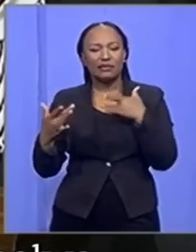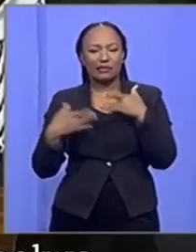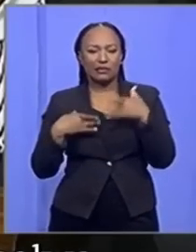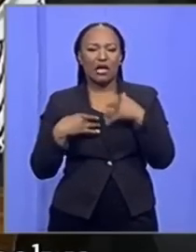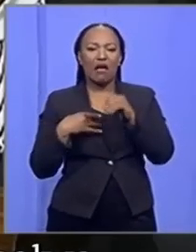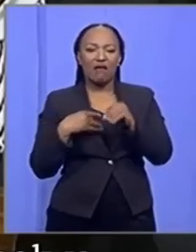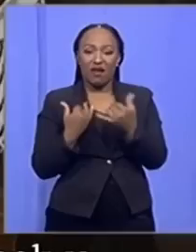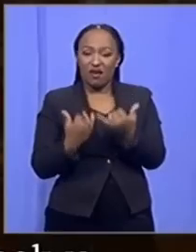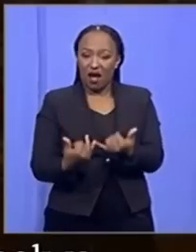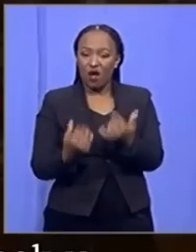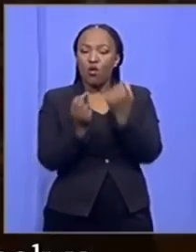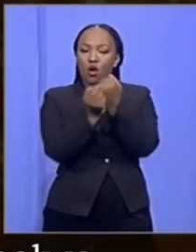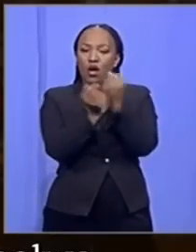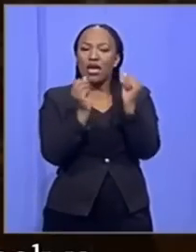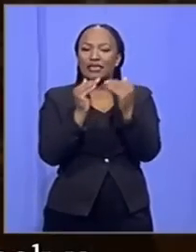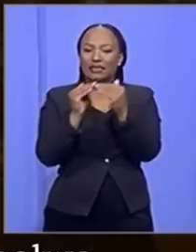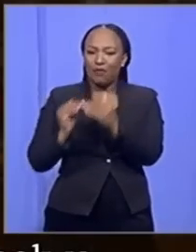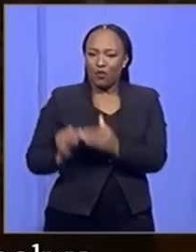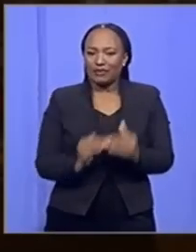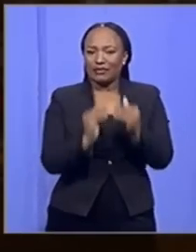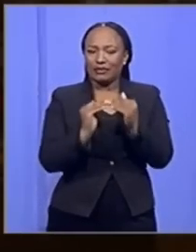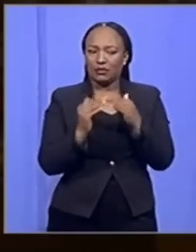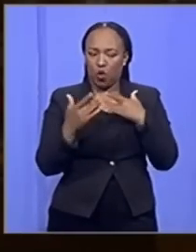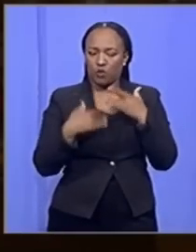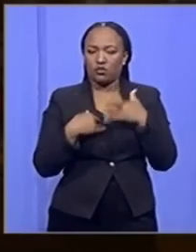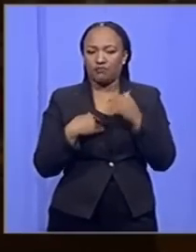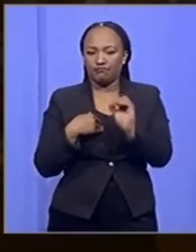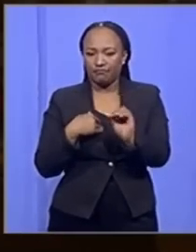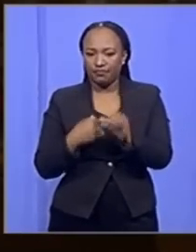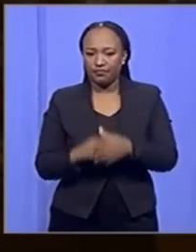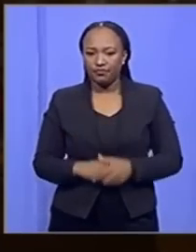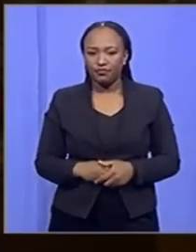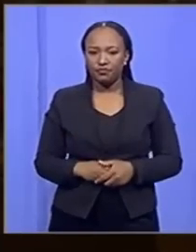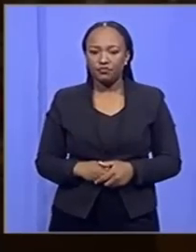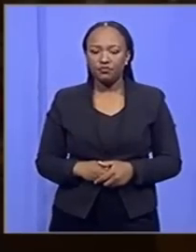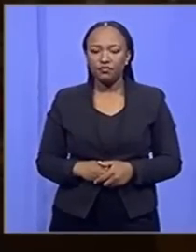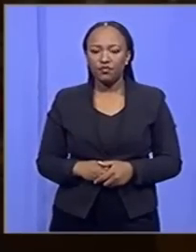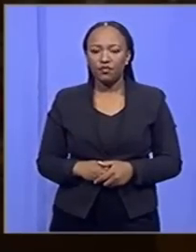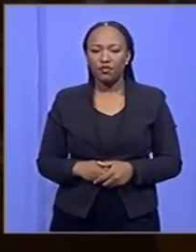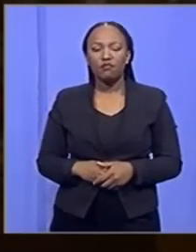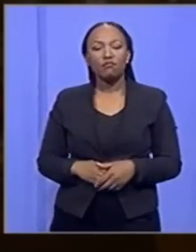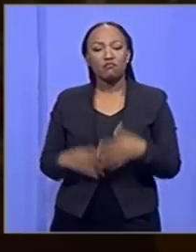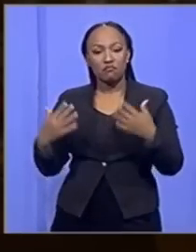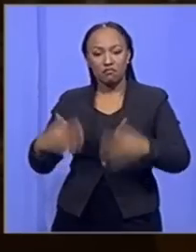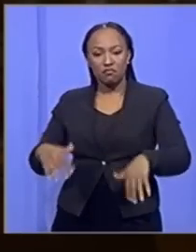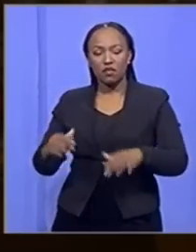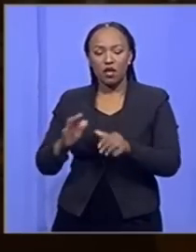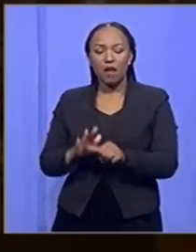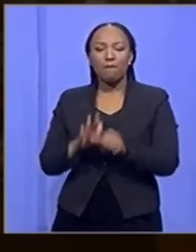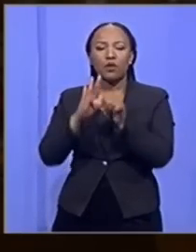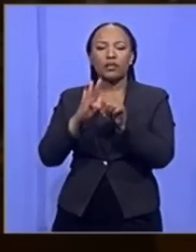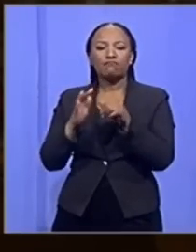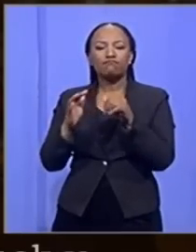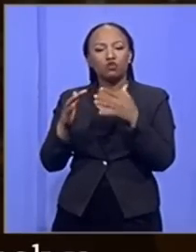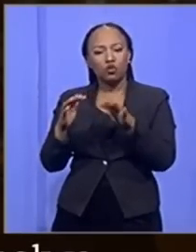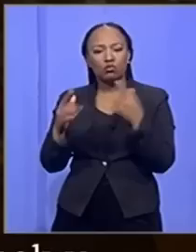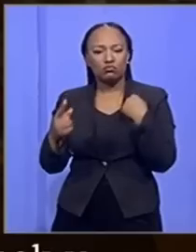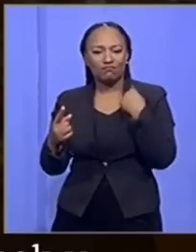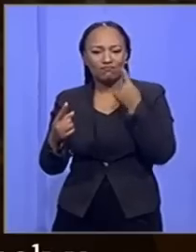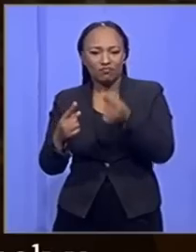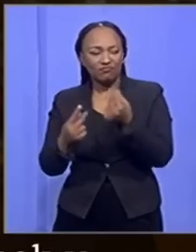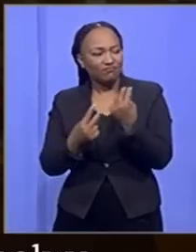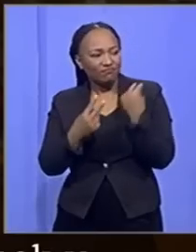mo nageng. So it's really important that we reflect on 60 years since the